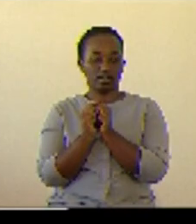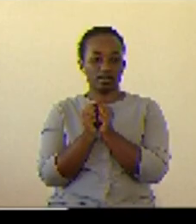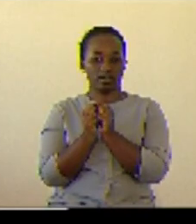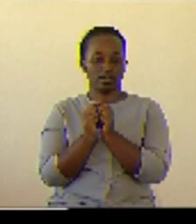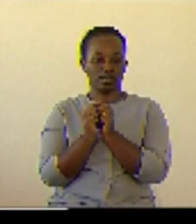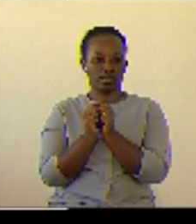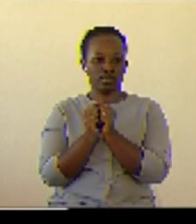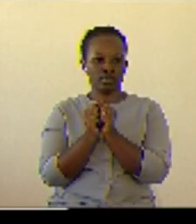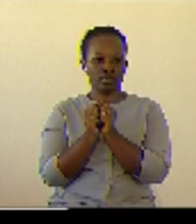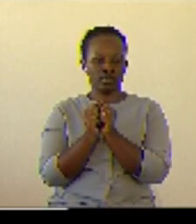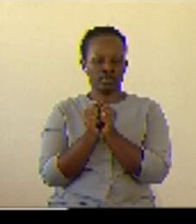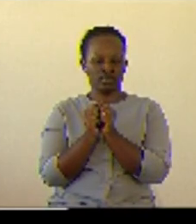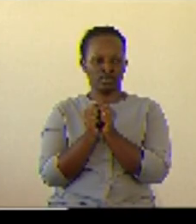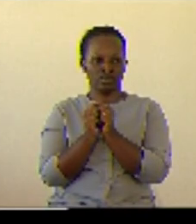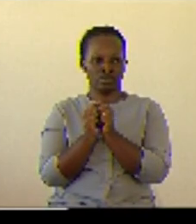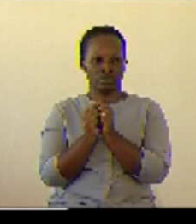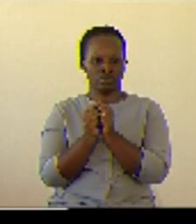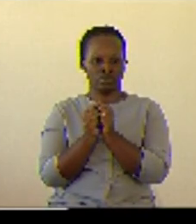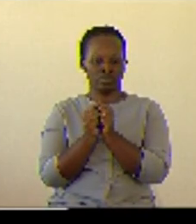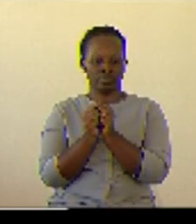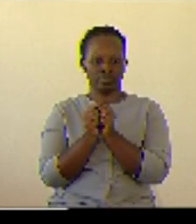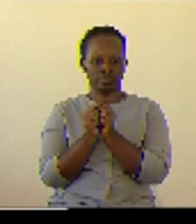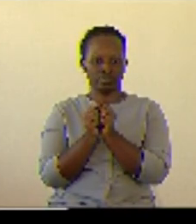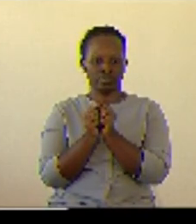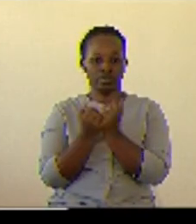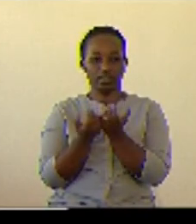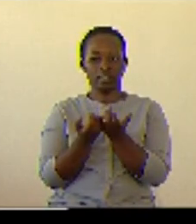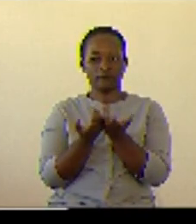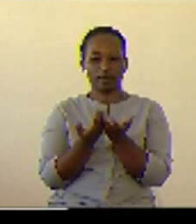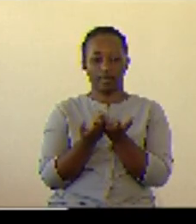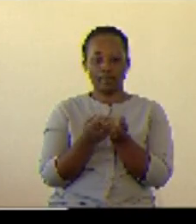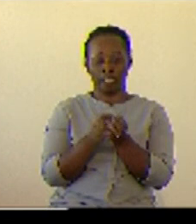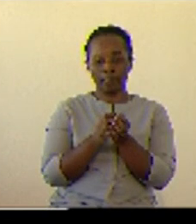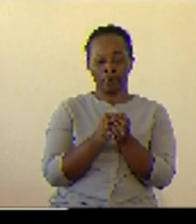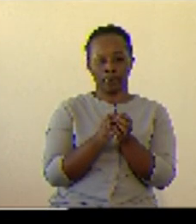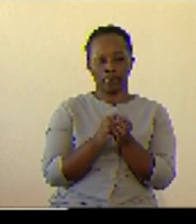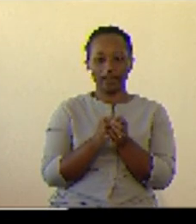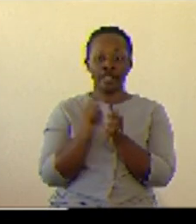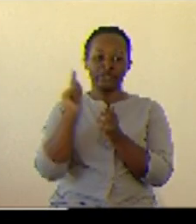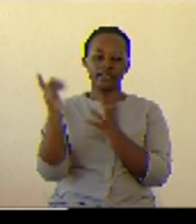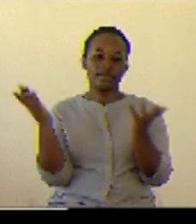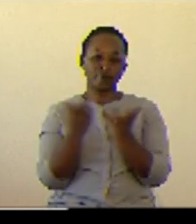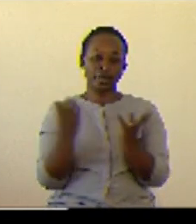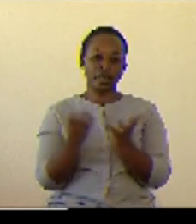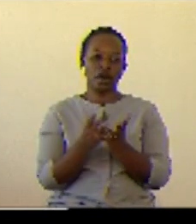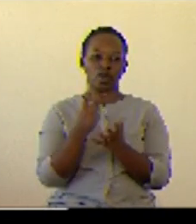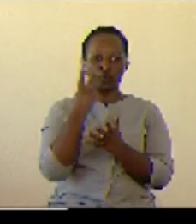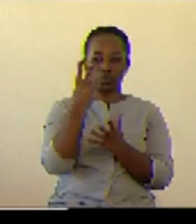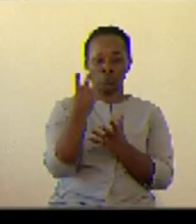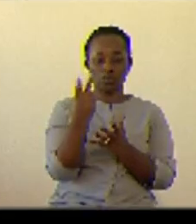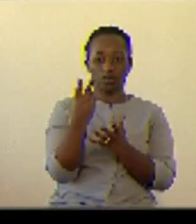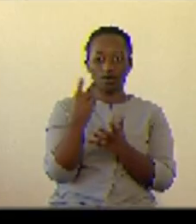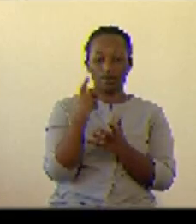together. Integration, amalgamate, join. So here, this is where 2 or more farms come